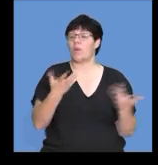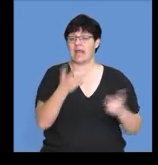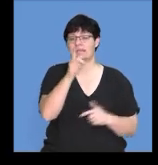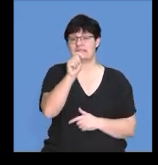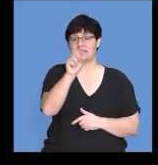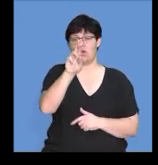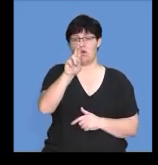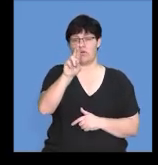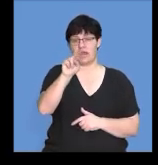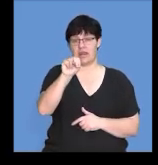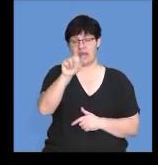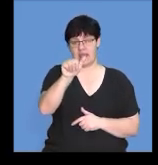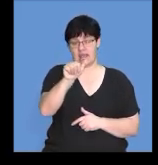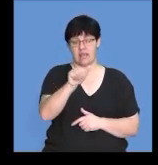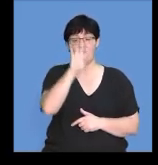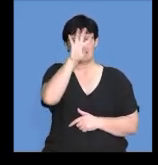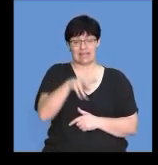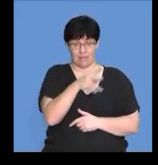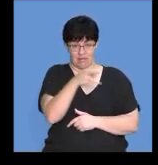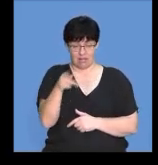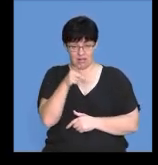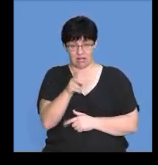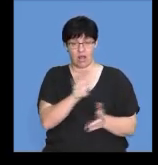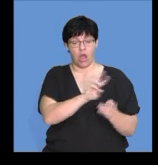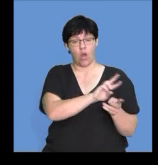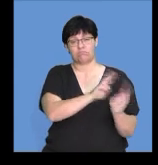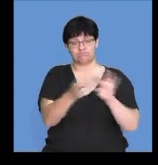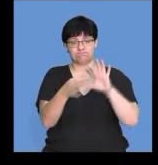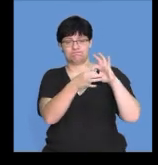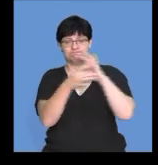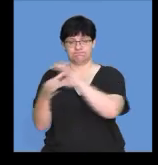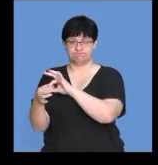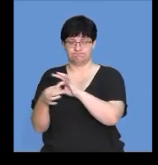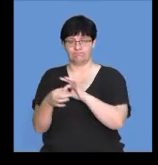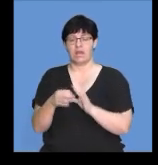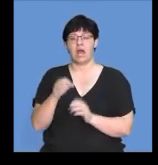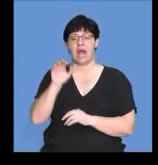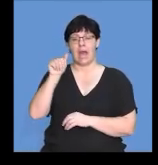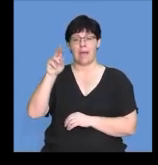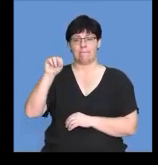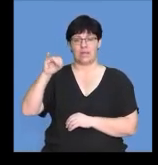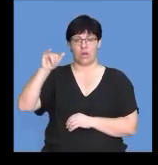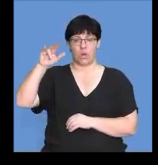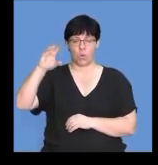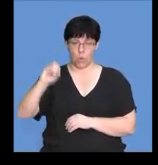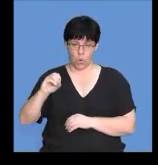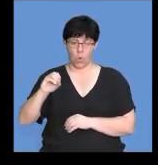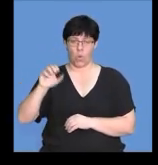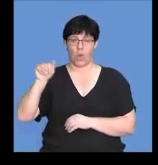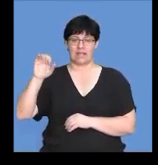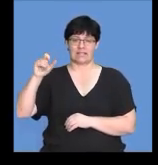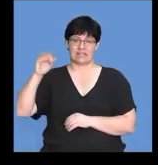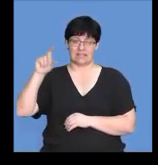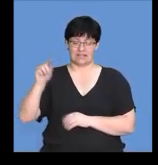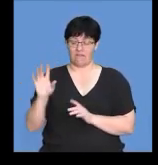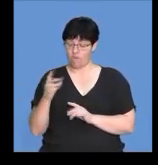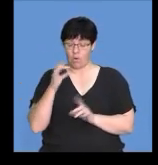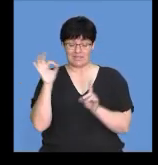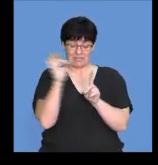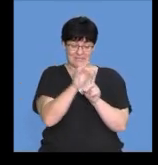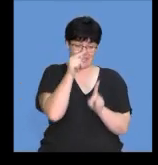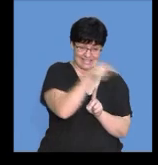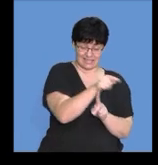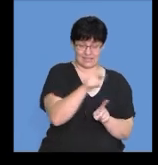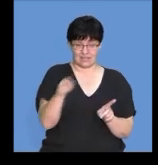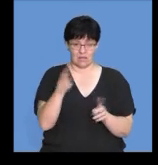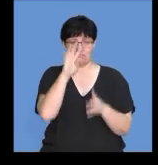this table represents the corresponding amino acids for specific anticodons. So using this